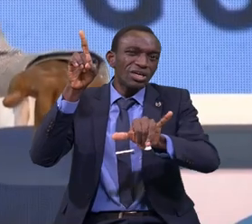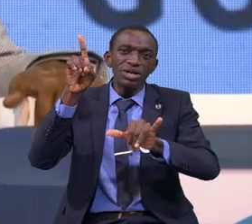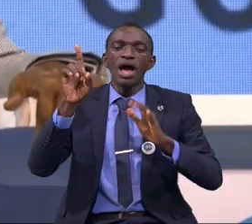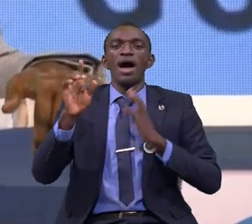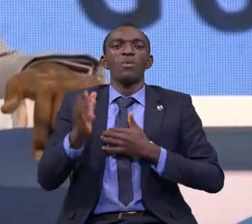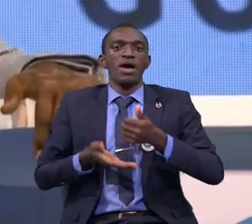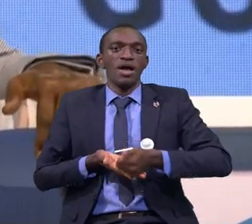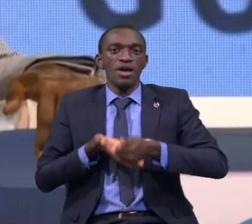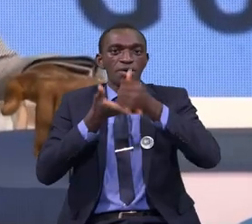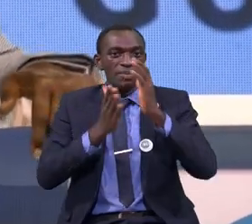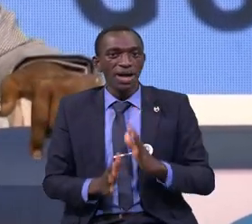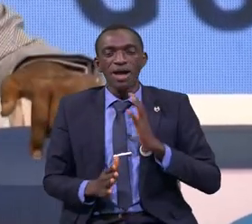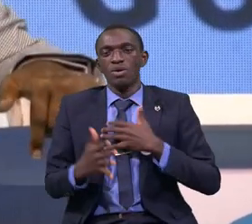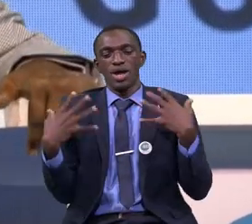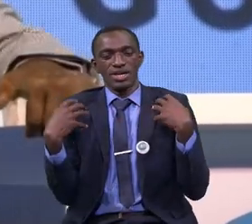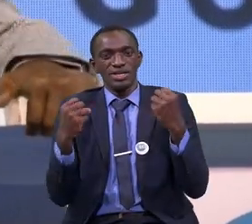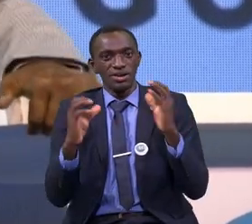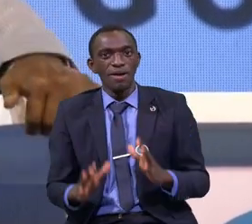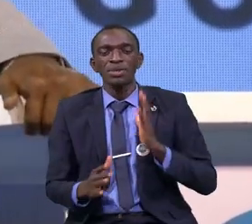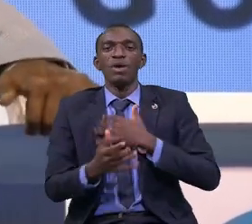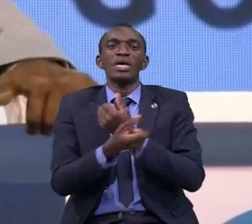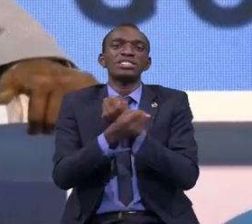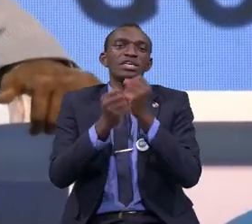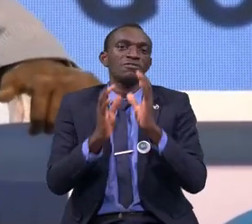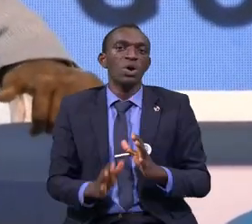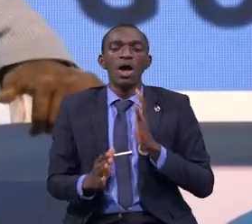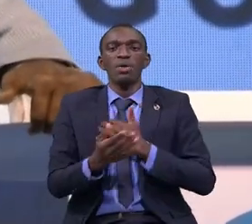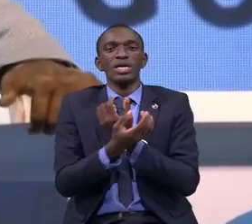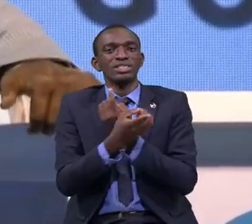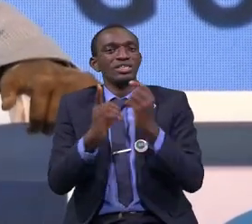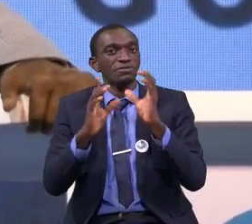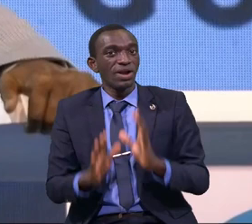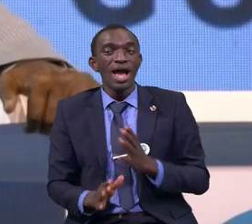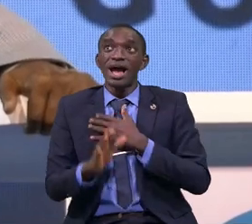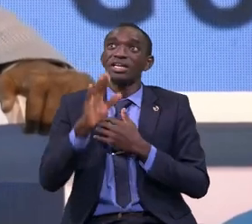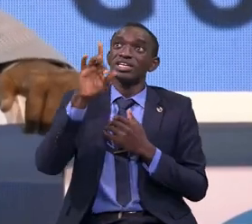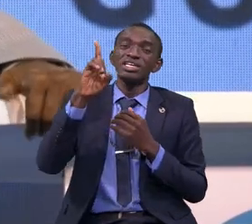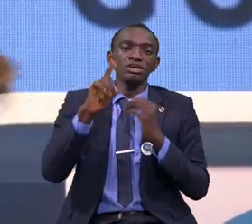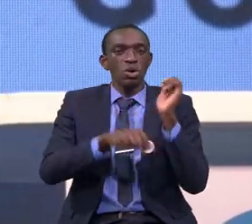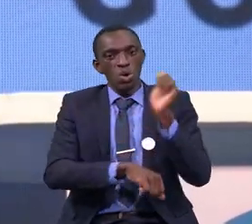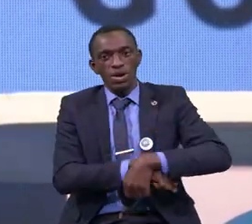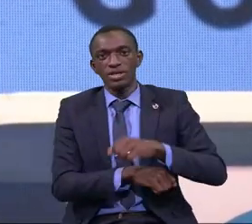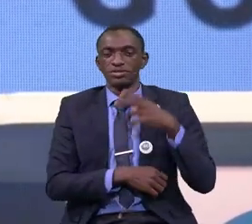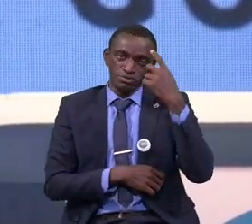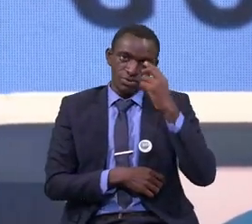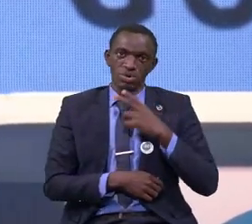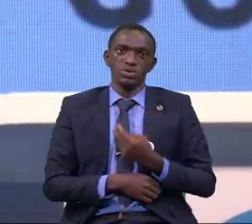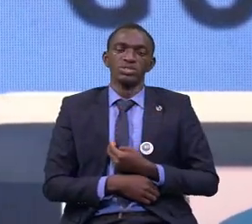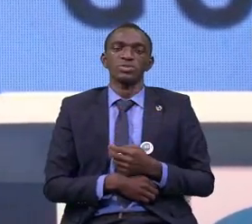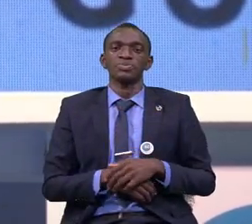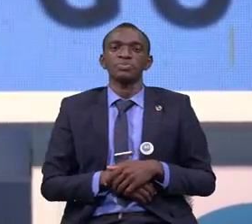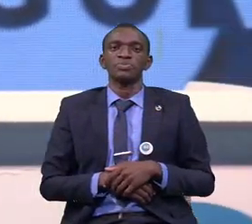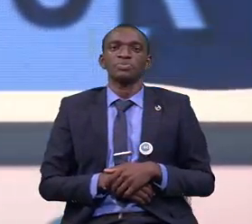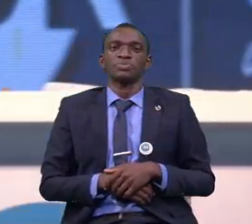helper, our healer, our savior, our deliverer, and the one that conquers for us.